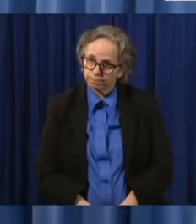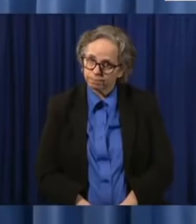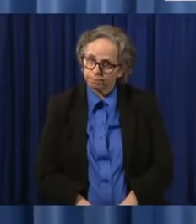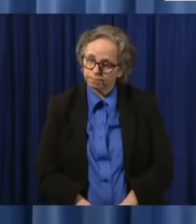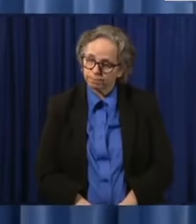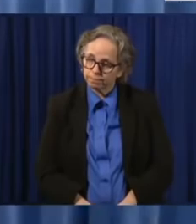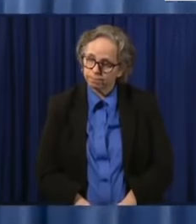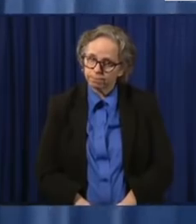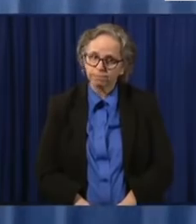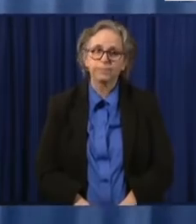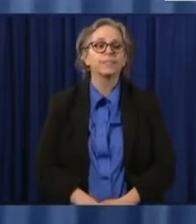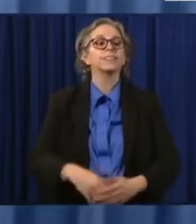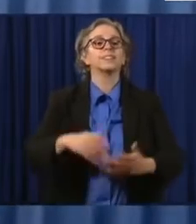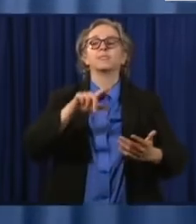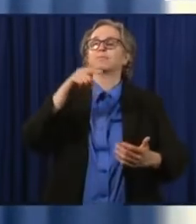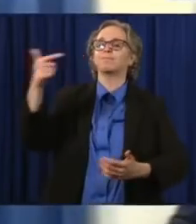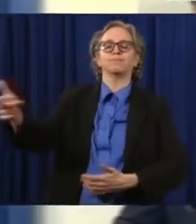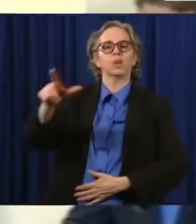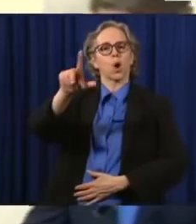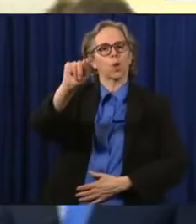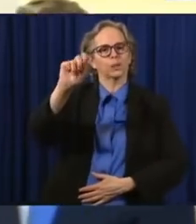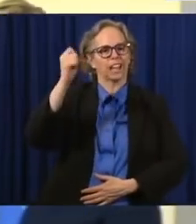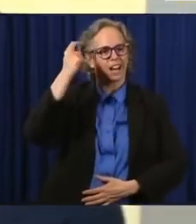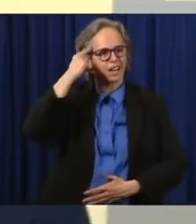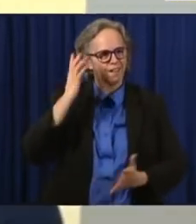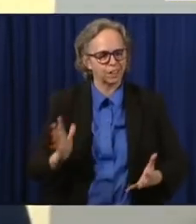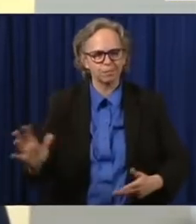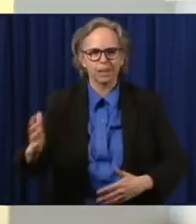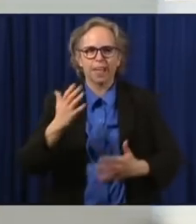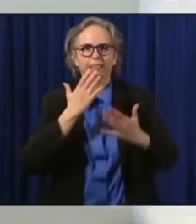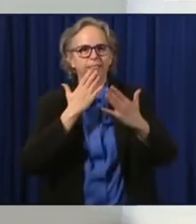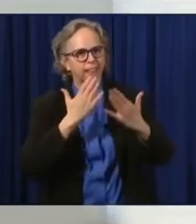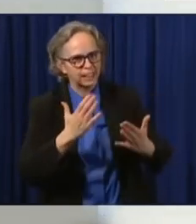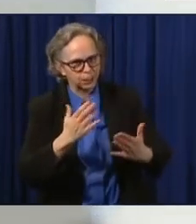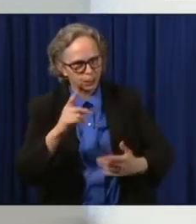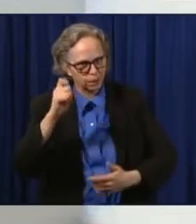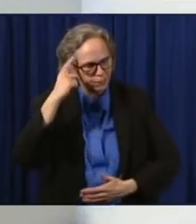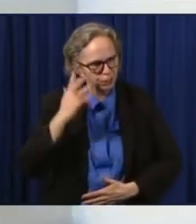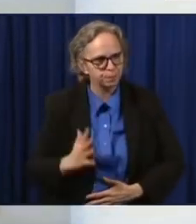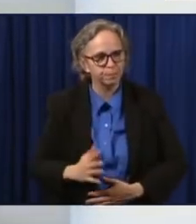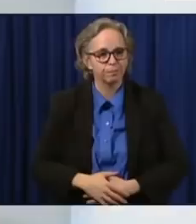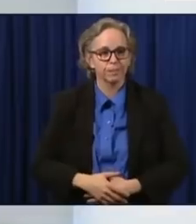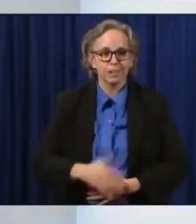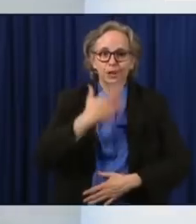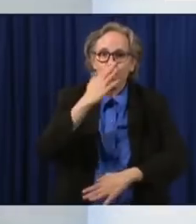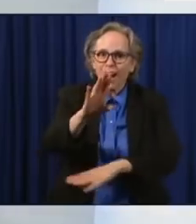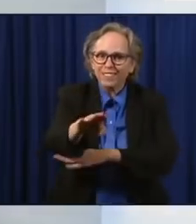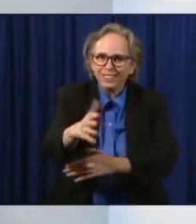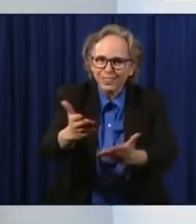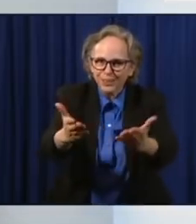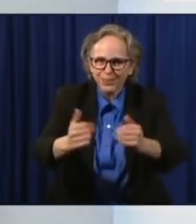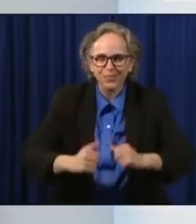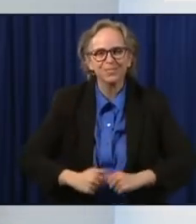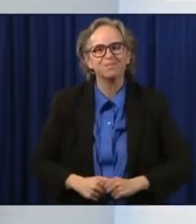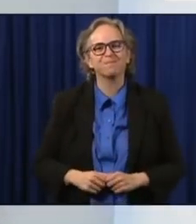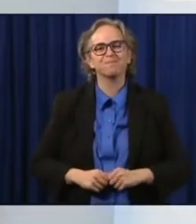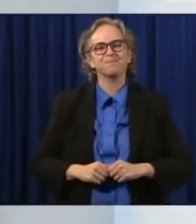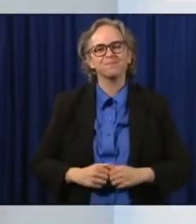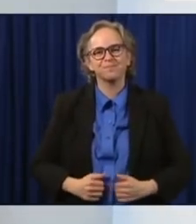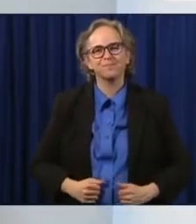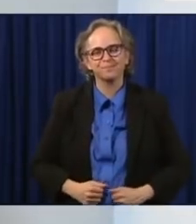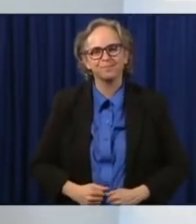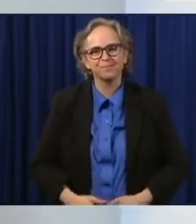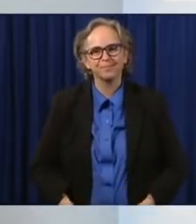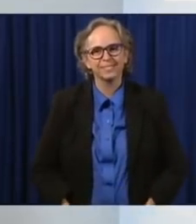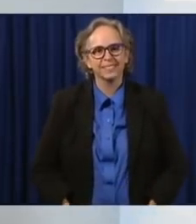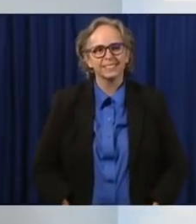Lieutenant Governor. Thank you very much, Governor. Good afternoon. Got one thing